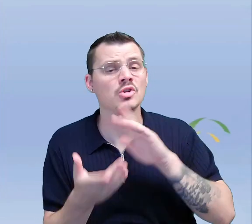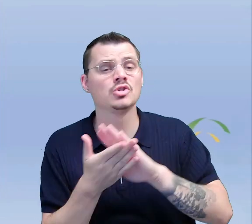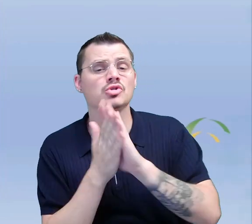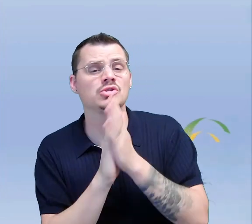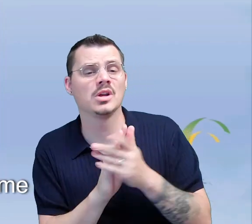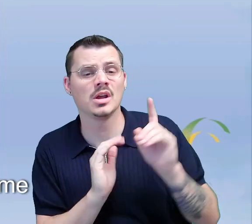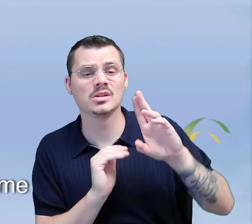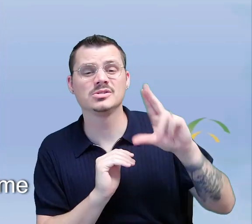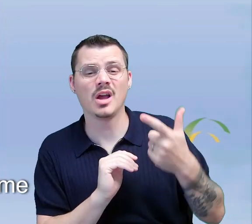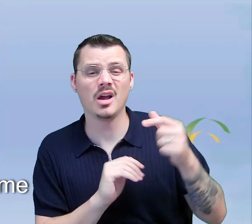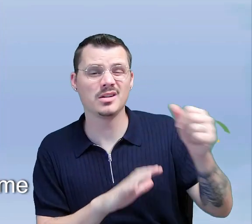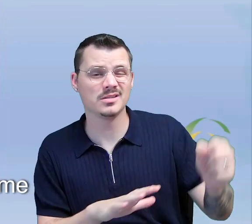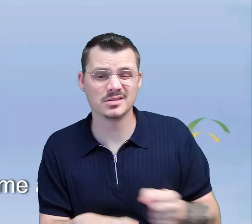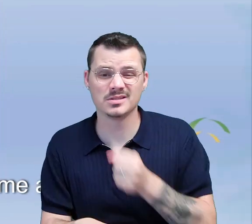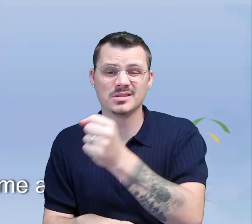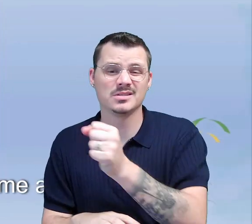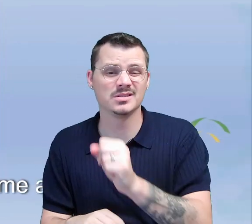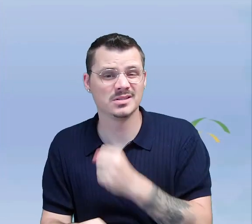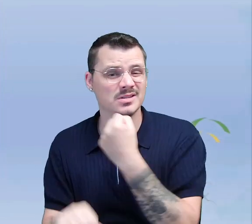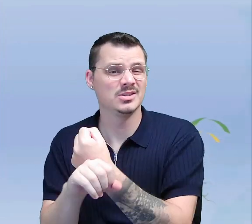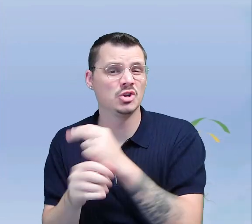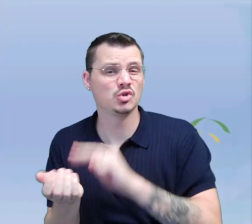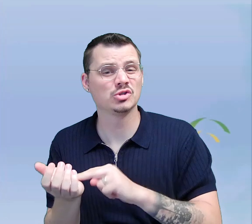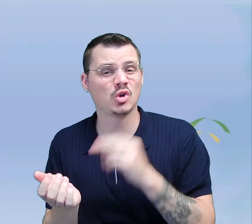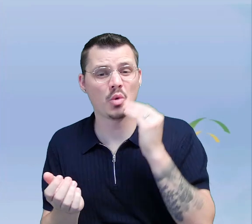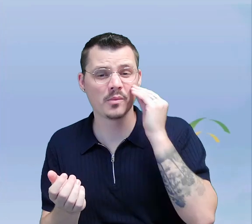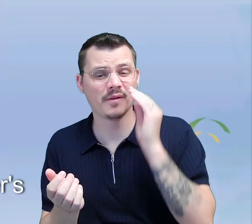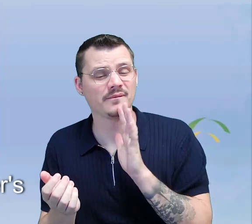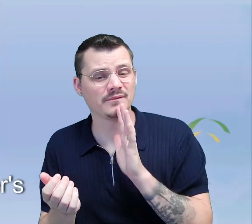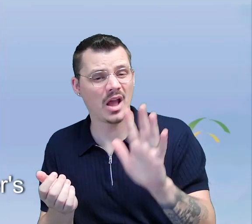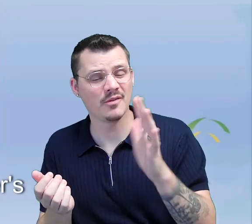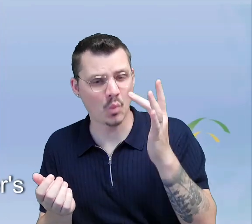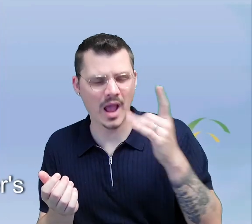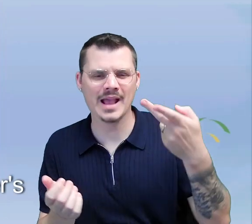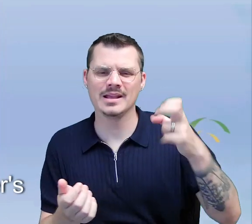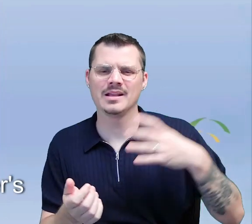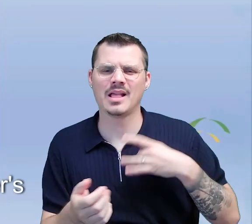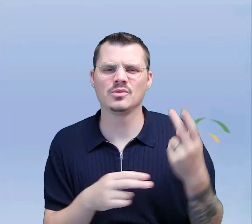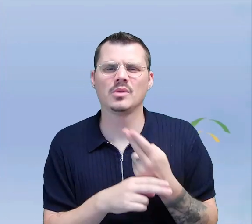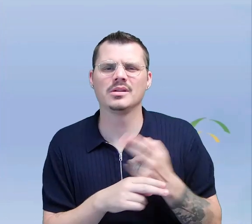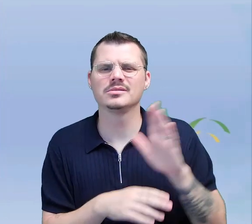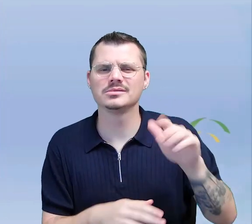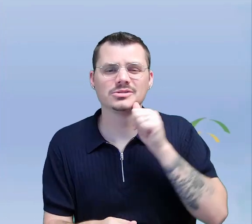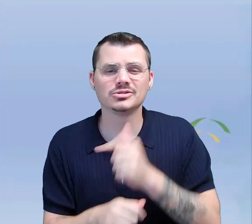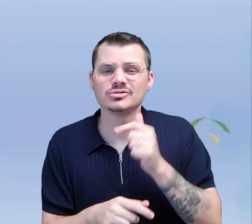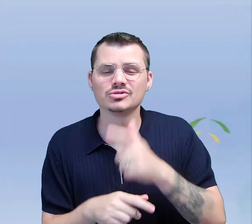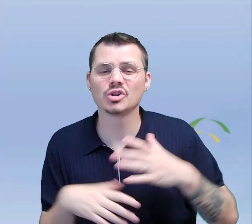that Doug had been locked away in a nursing home at the age of 5 because she liked to wear her sister's